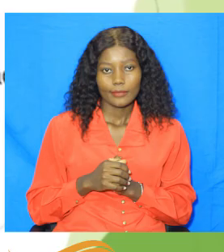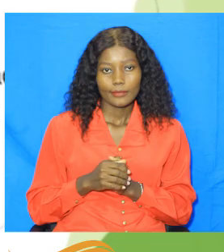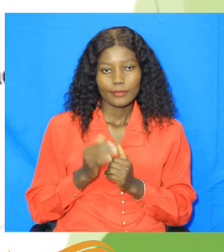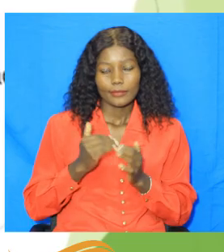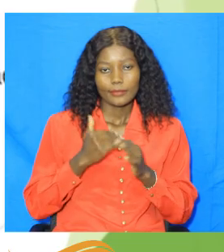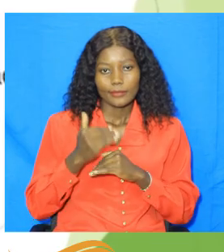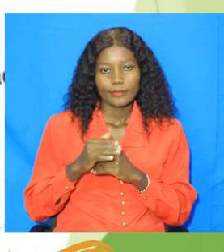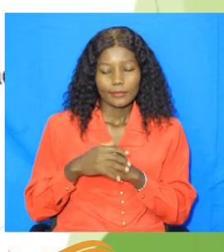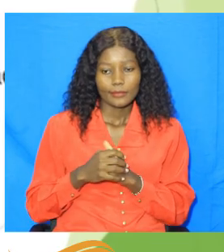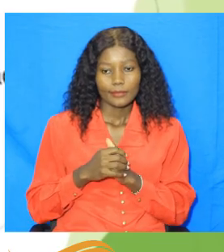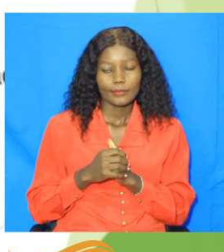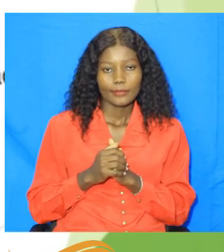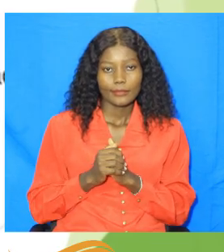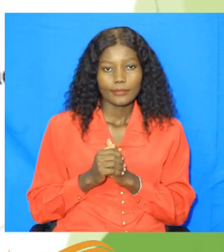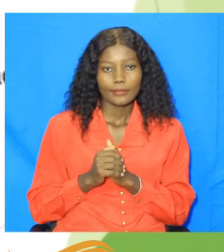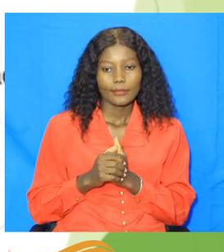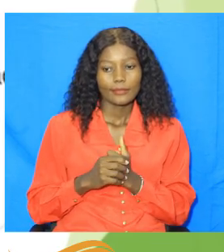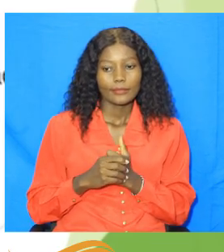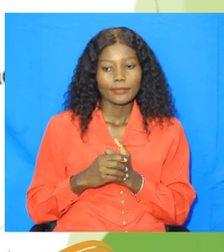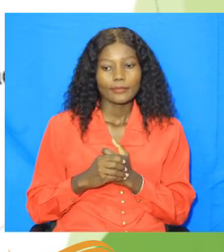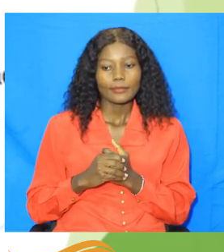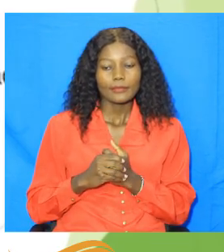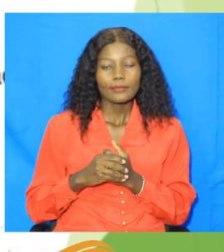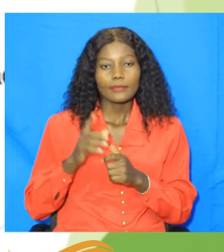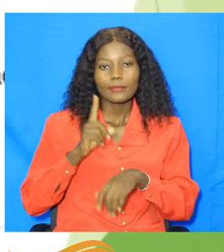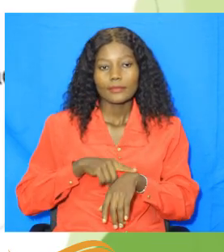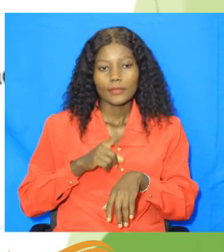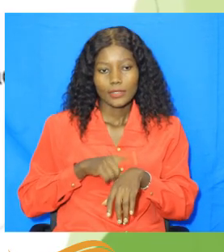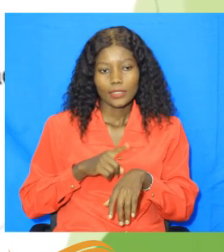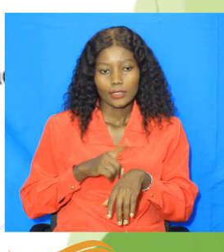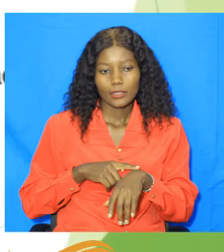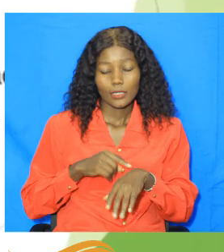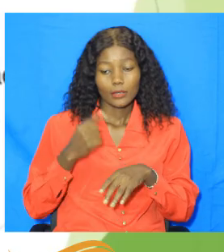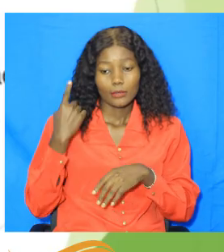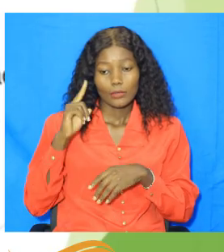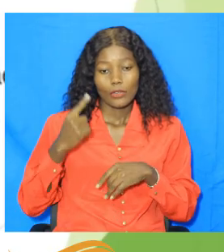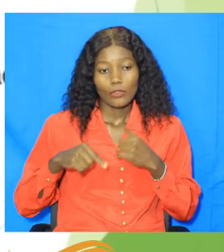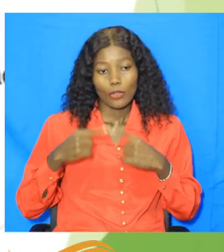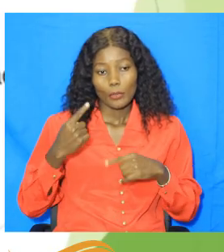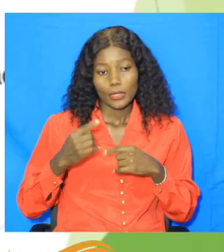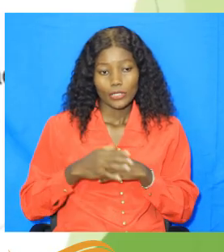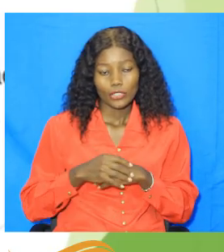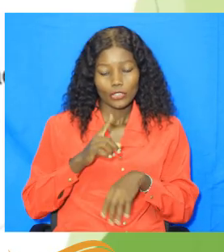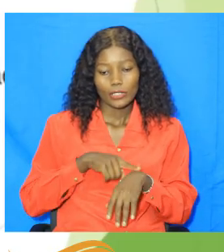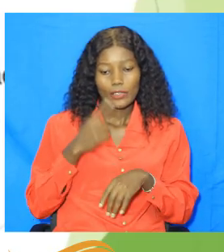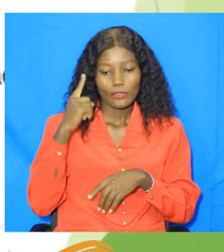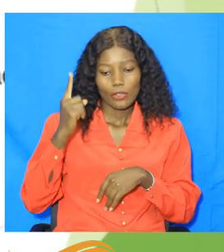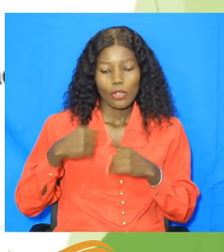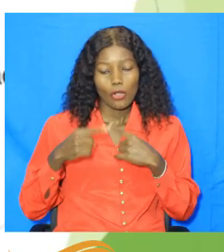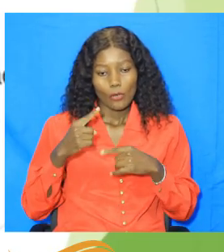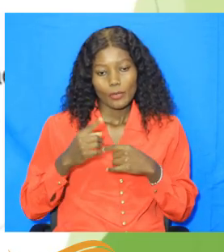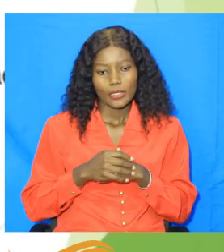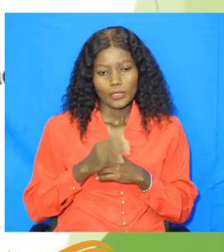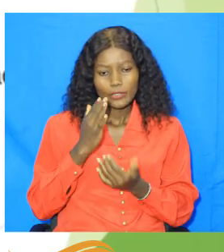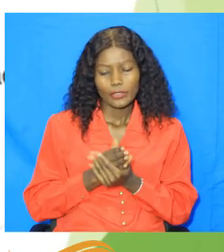after the second one. Yes, that one. So the duration of bouts. For the duration of bouts, in